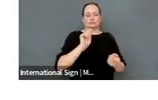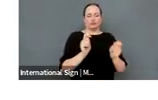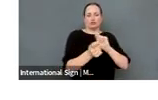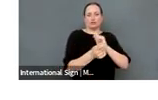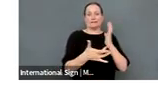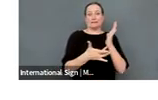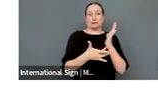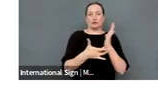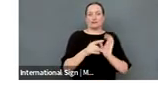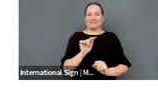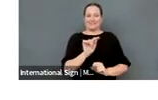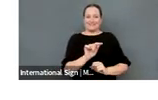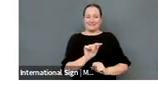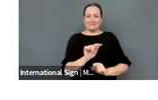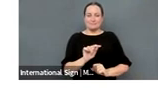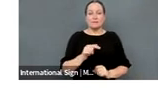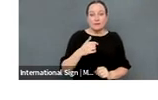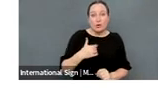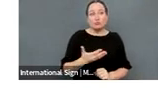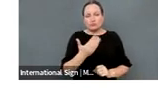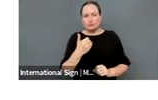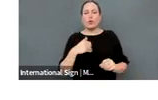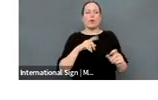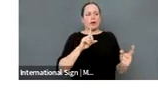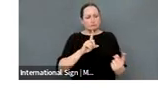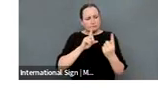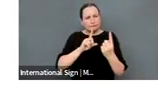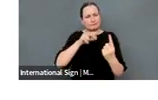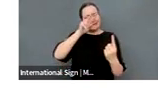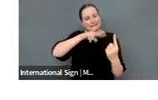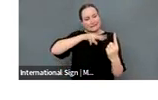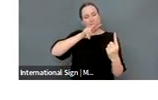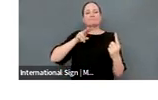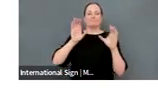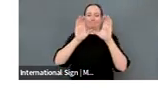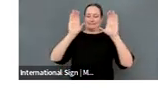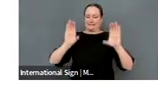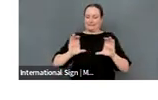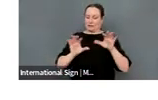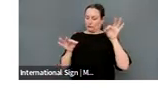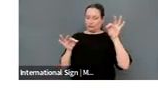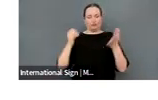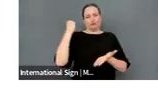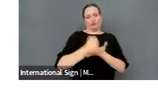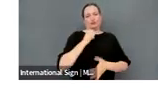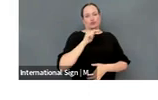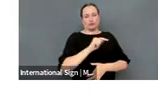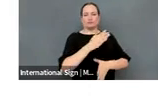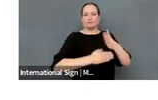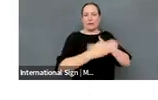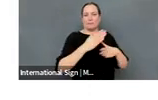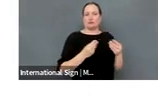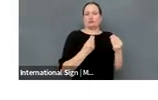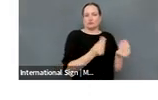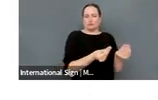out the disability assessment and certification. We can comfortably say, as we speak now, from about